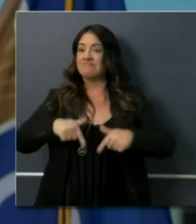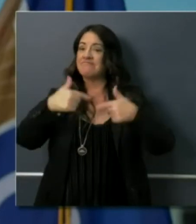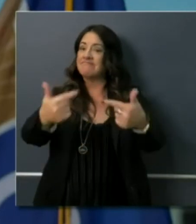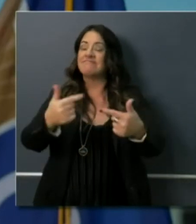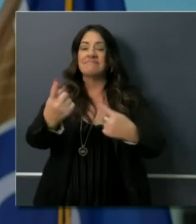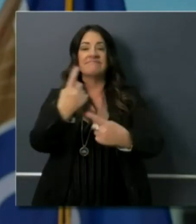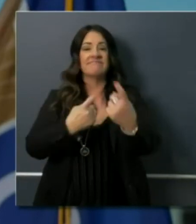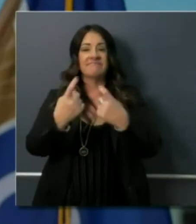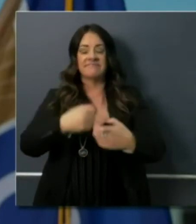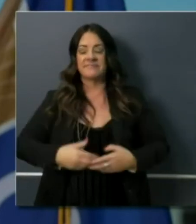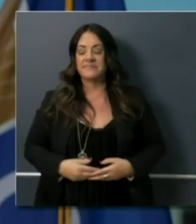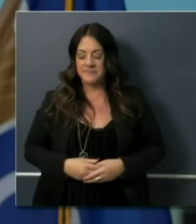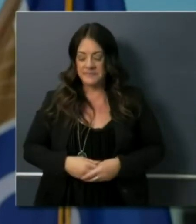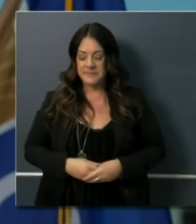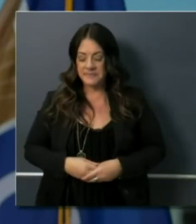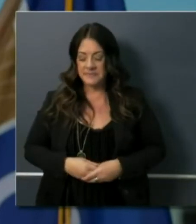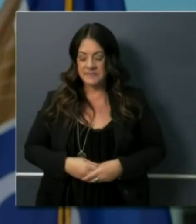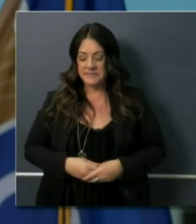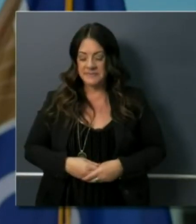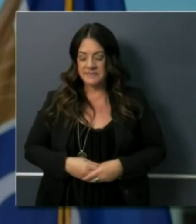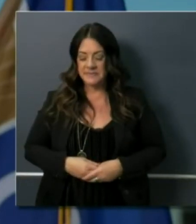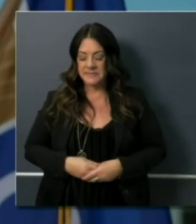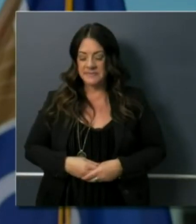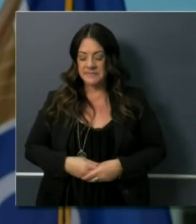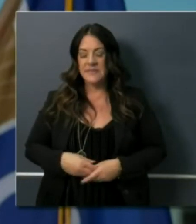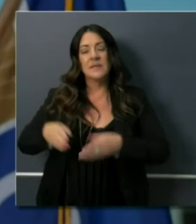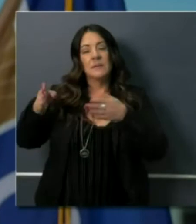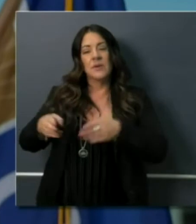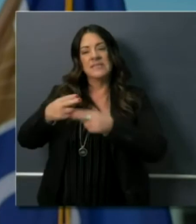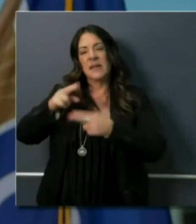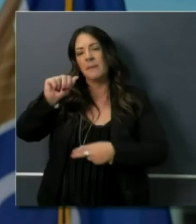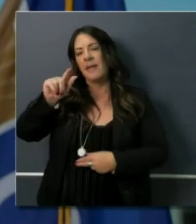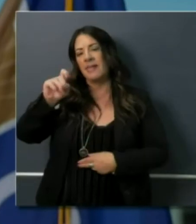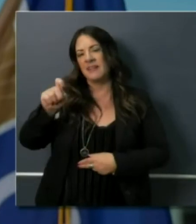questions. Alex Michelson, Fox 11.